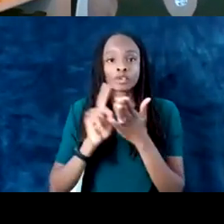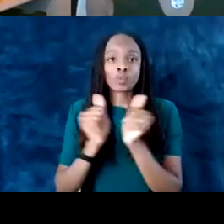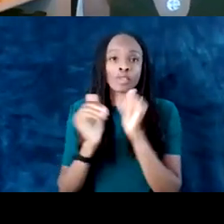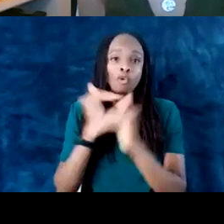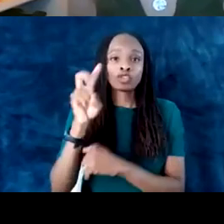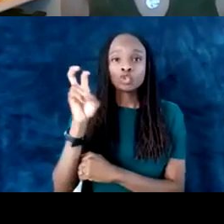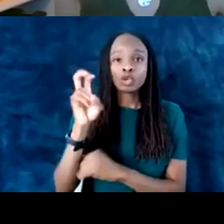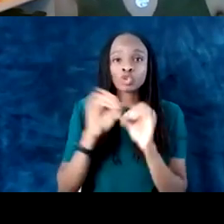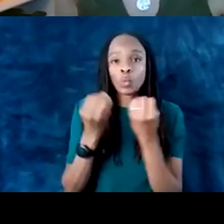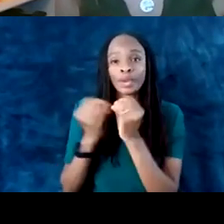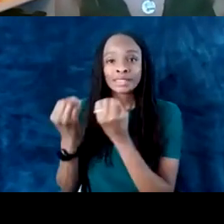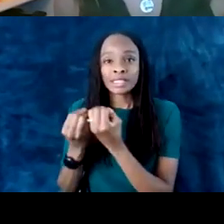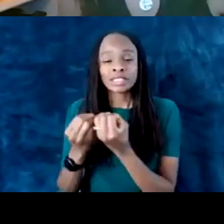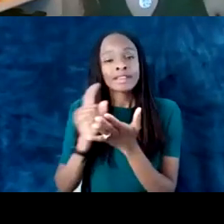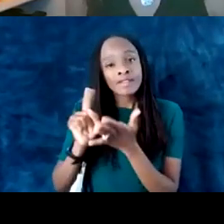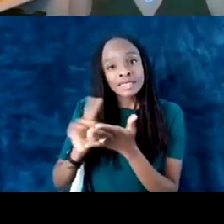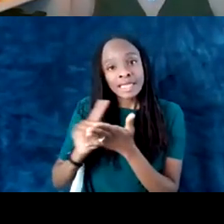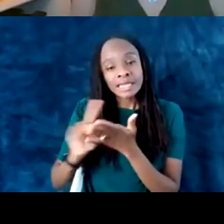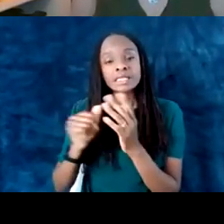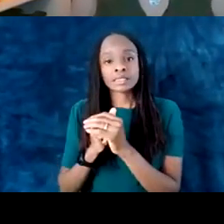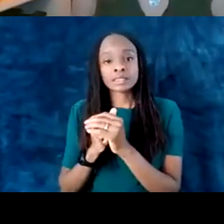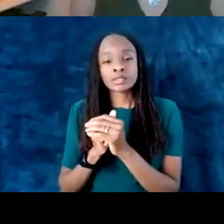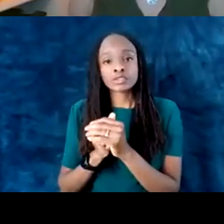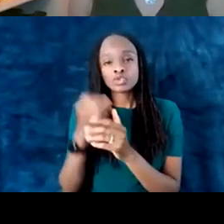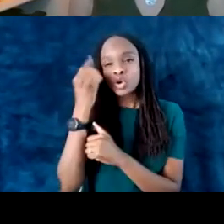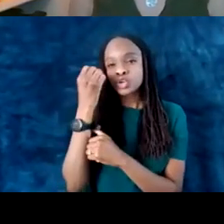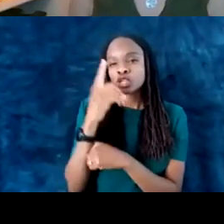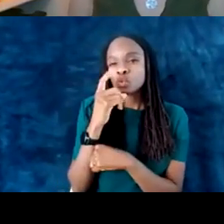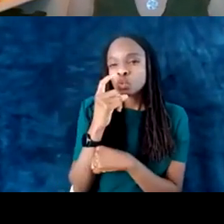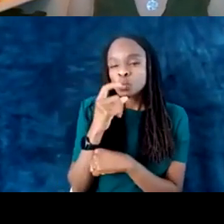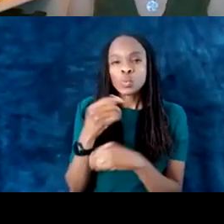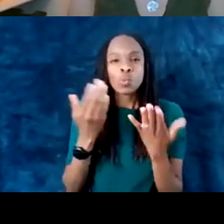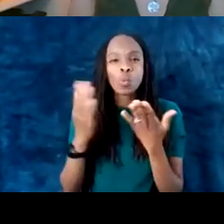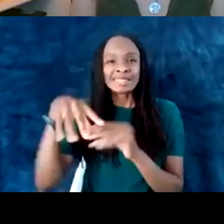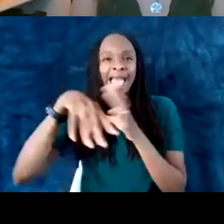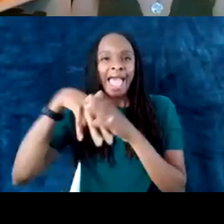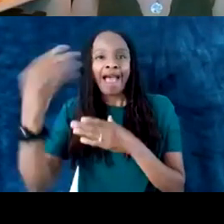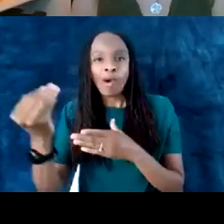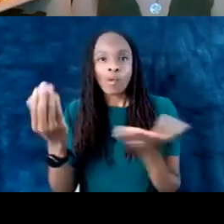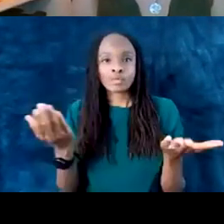organizations and investigated to kind of understand who and what was out there.